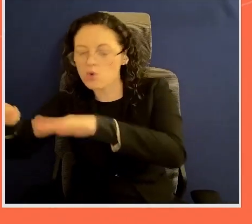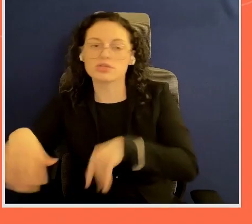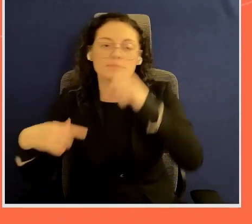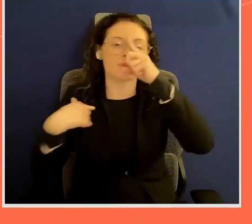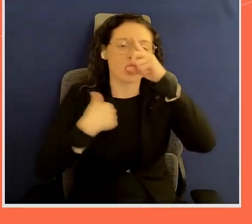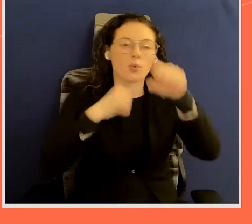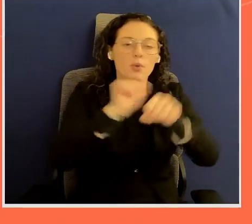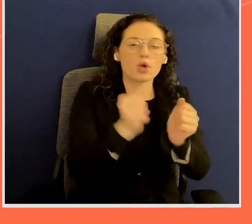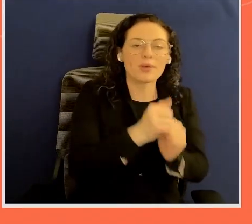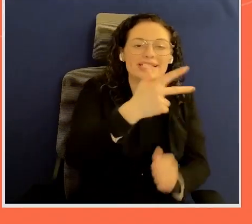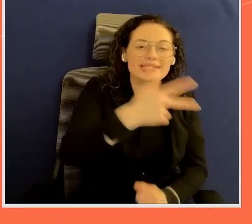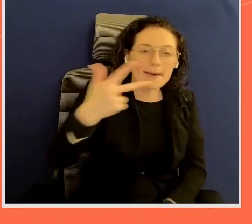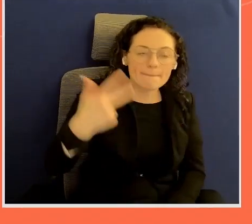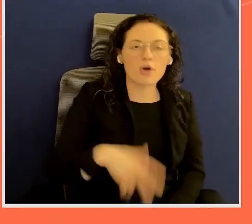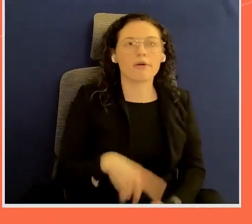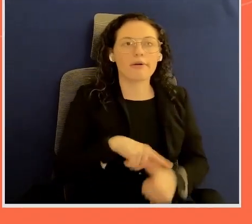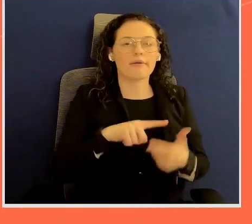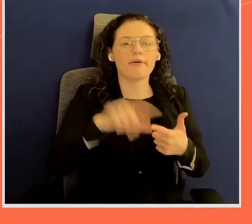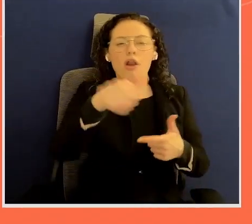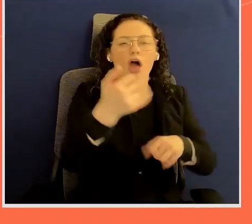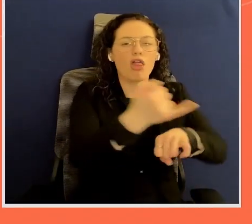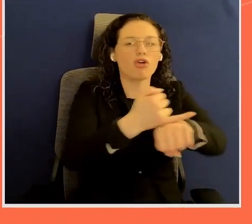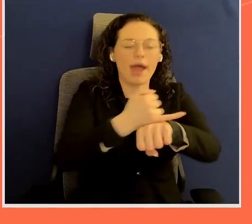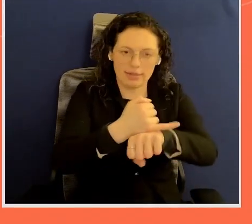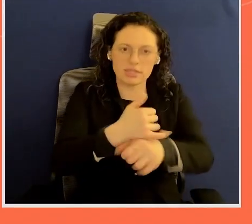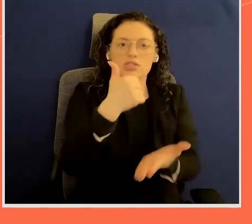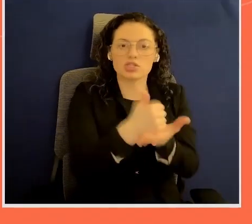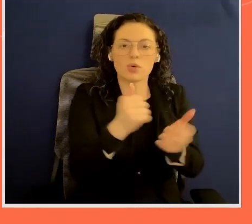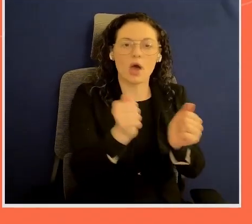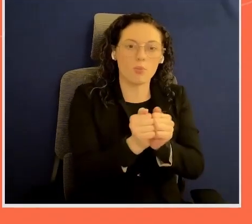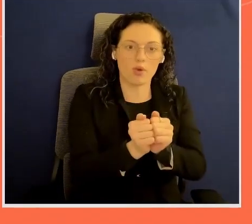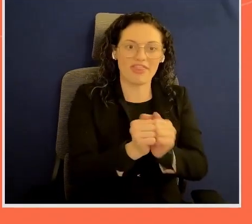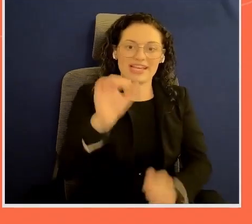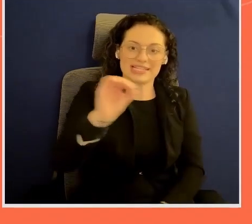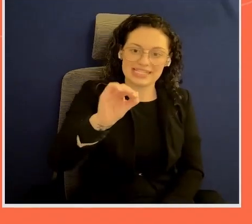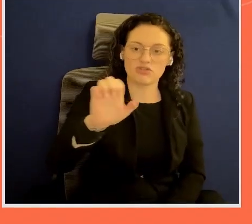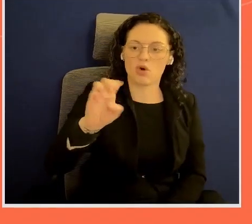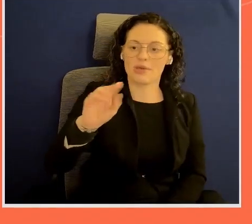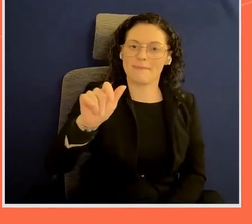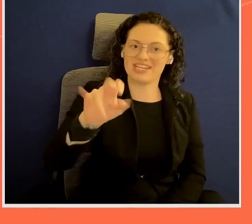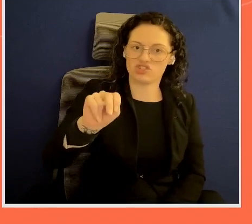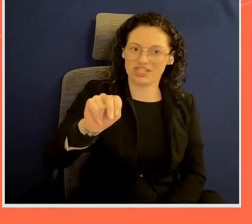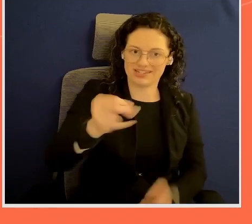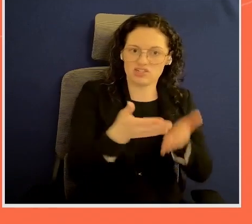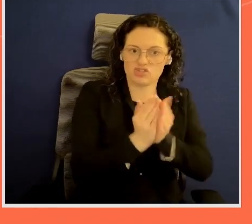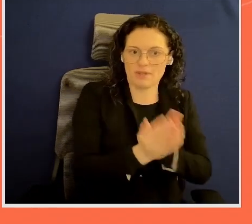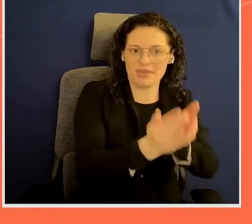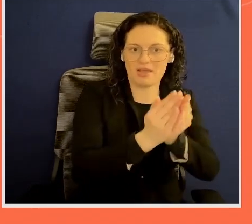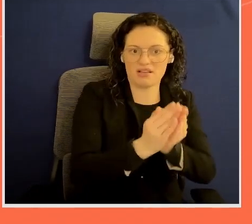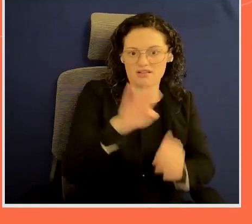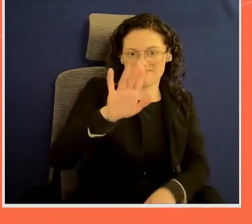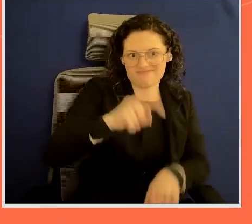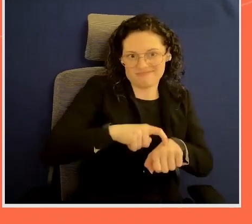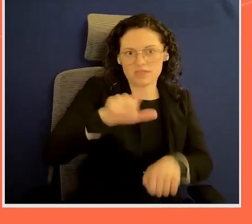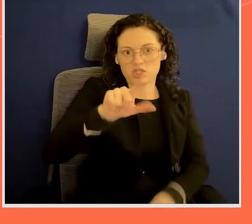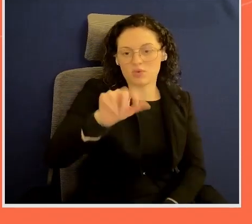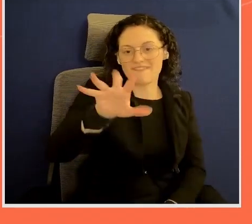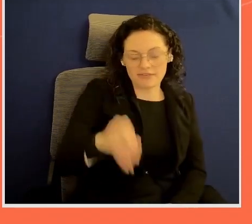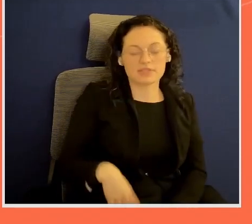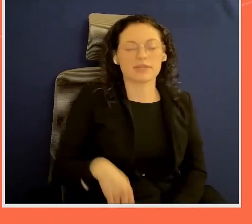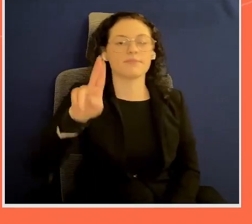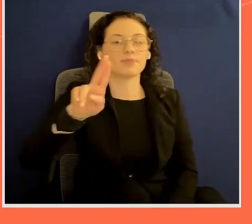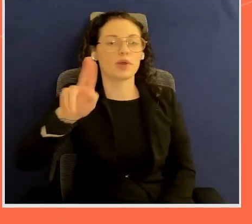don't make it. It's really that simple. This is not a design of some ideology or some president or